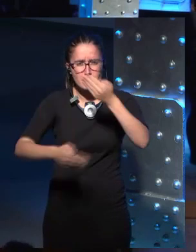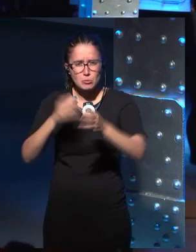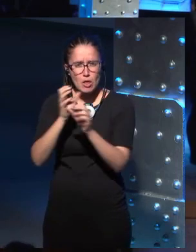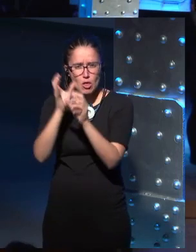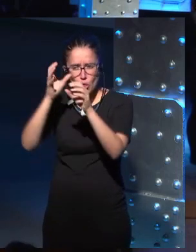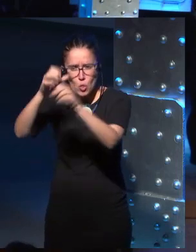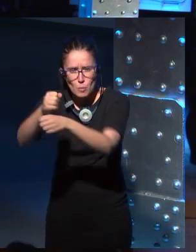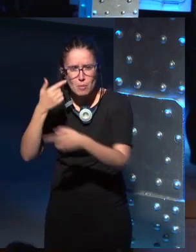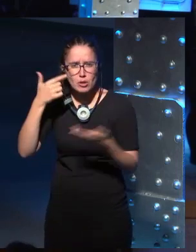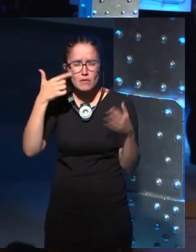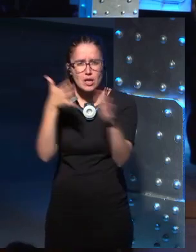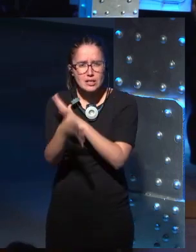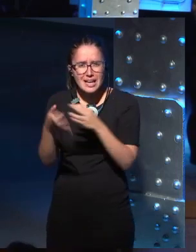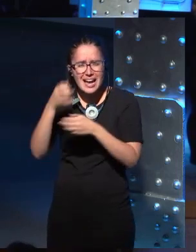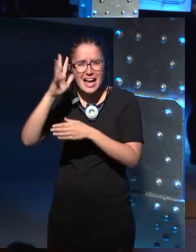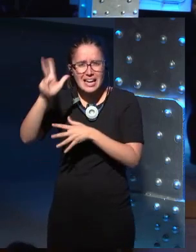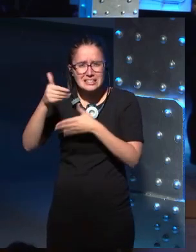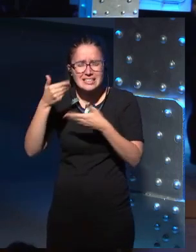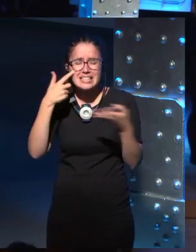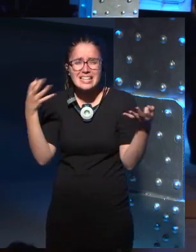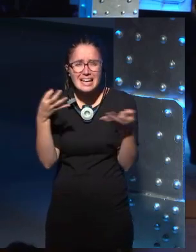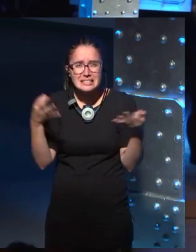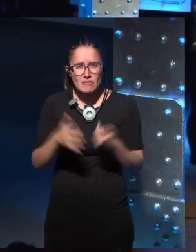galaxy. What do we see?